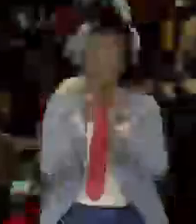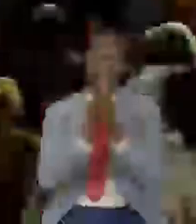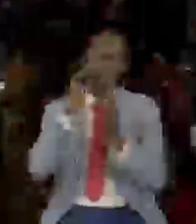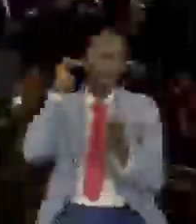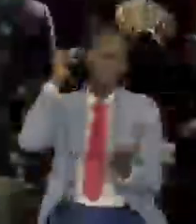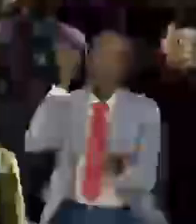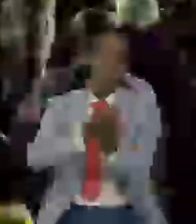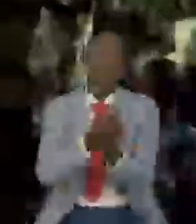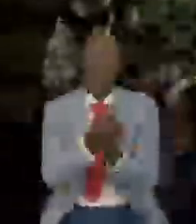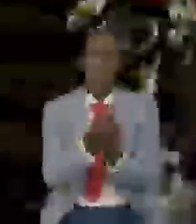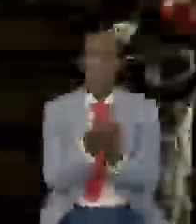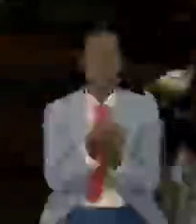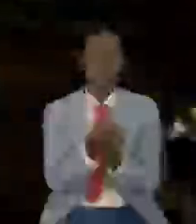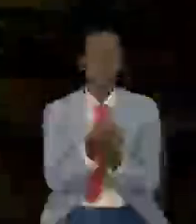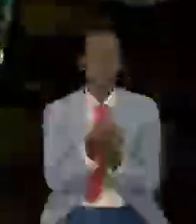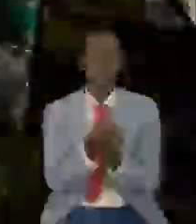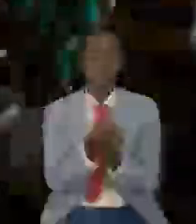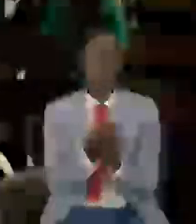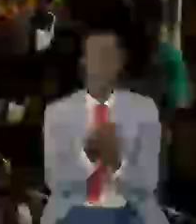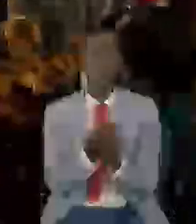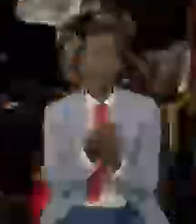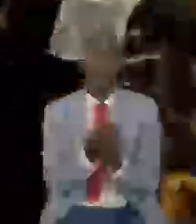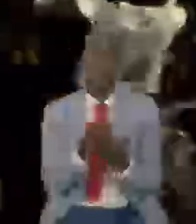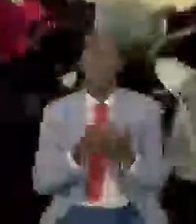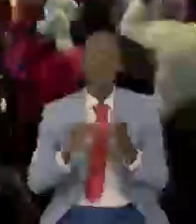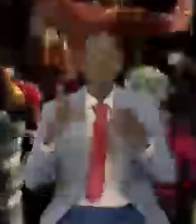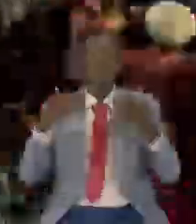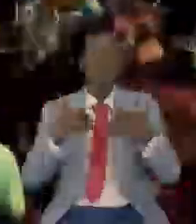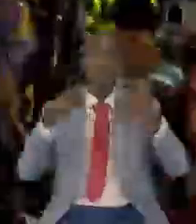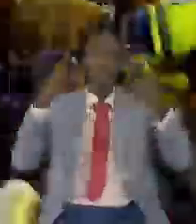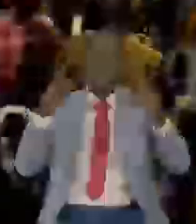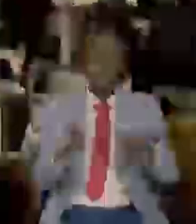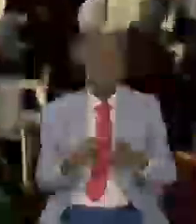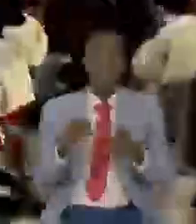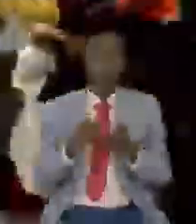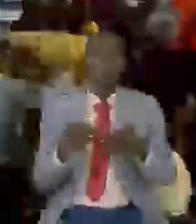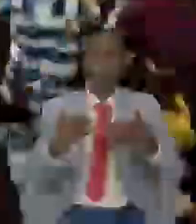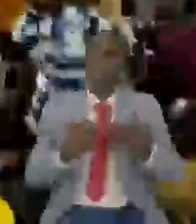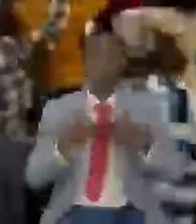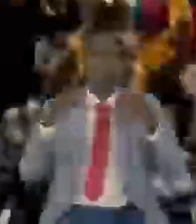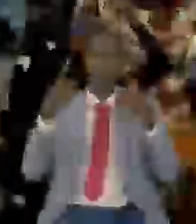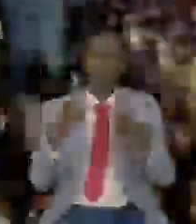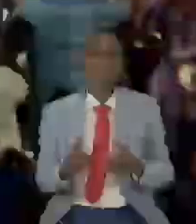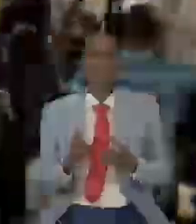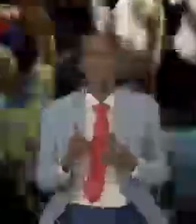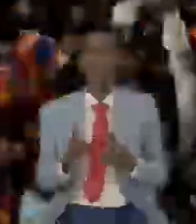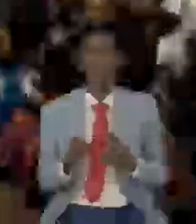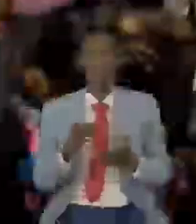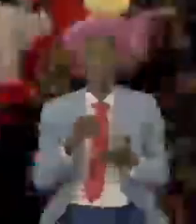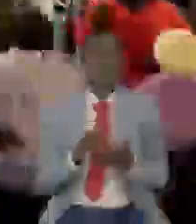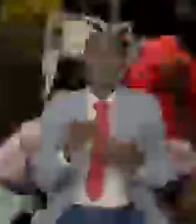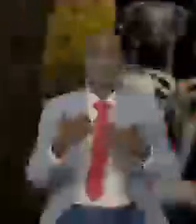It is done. It is done. It is done.